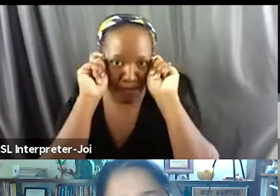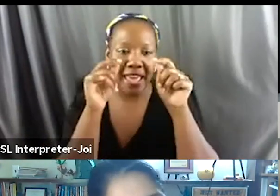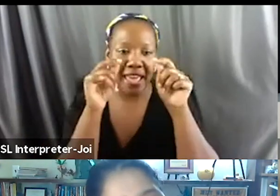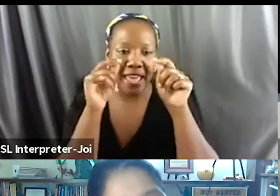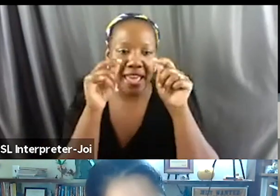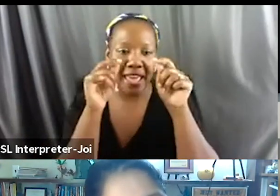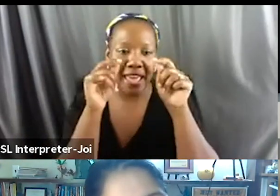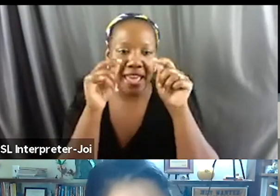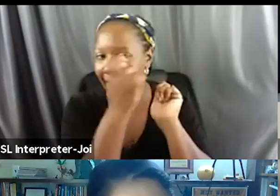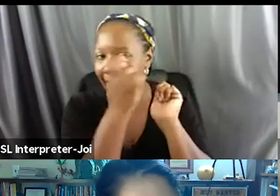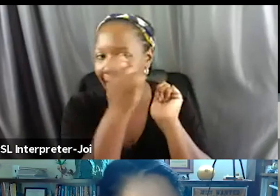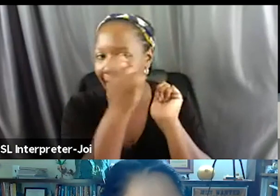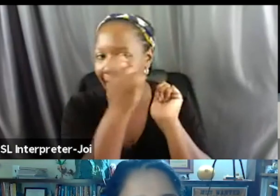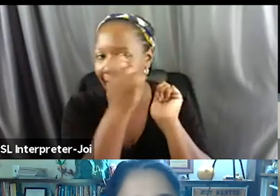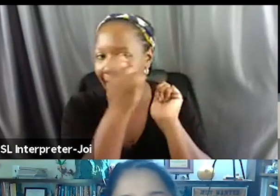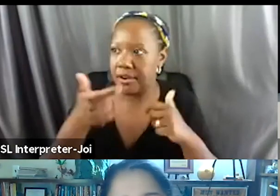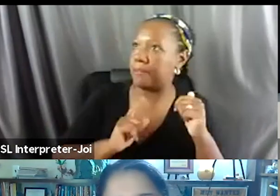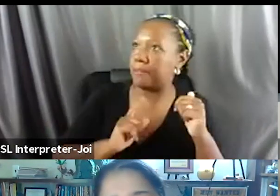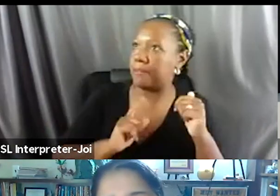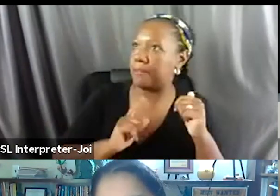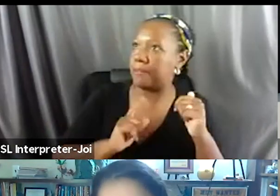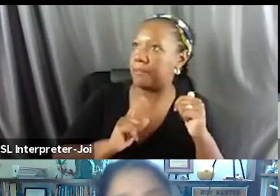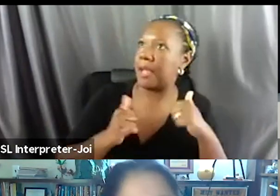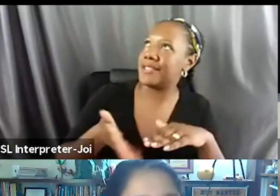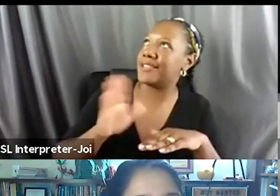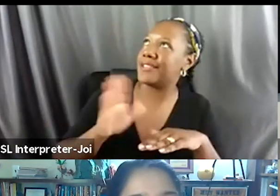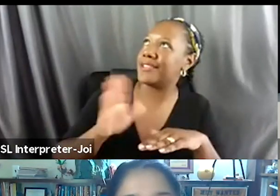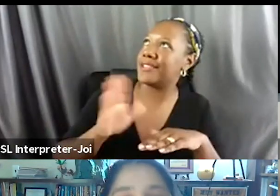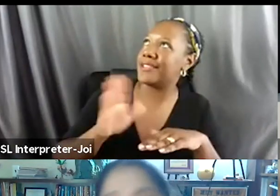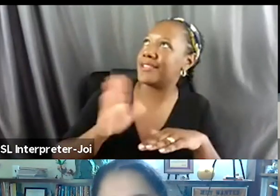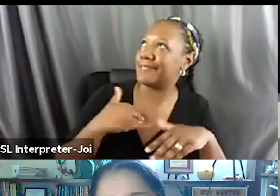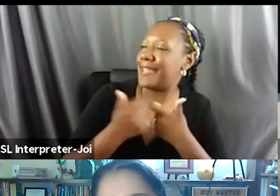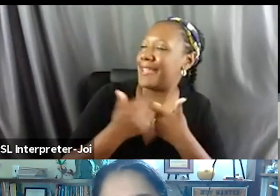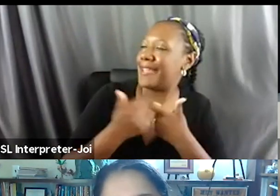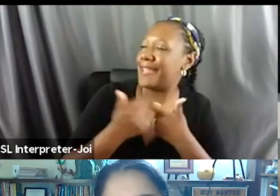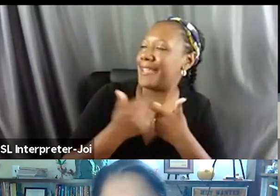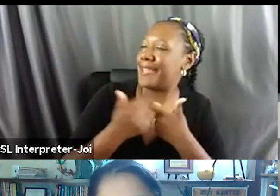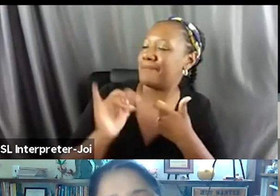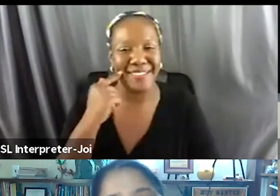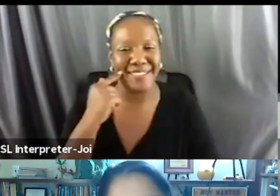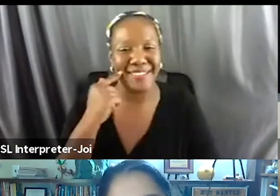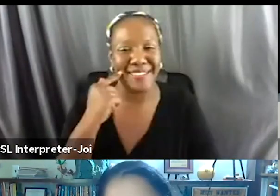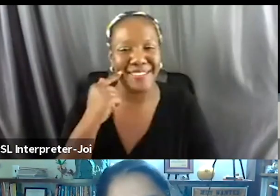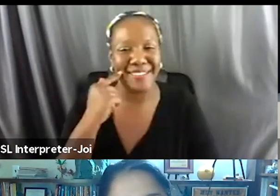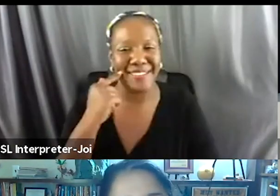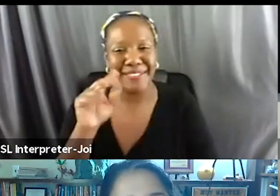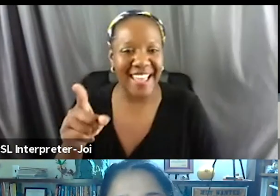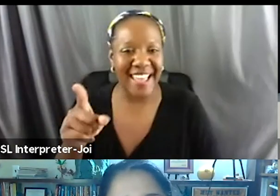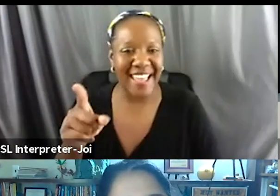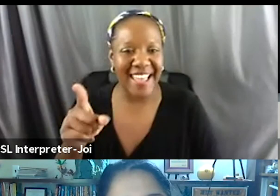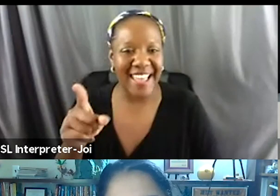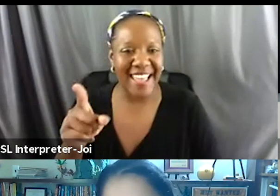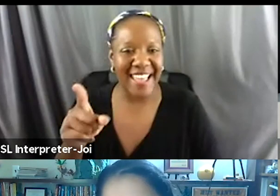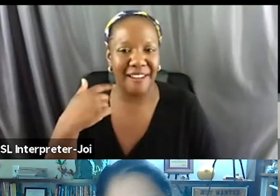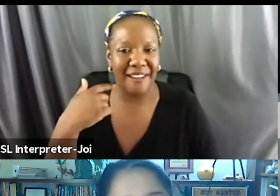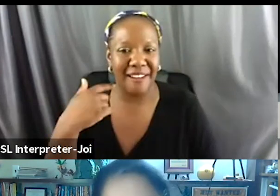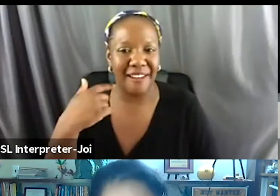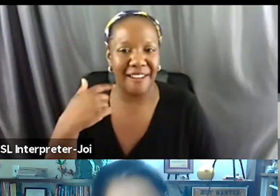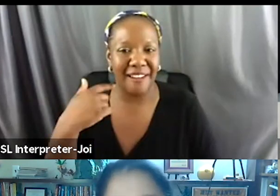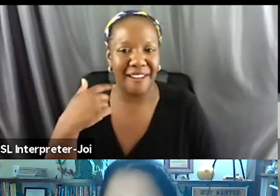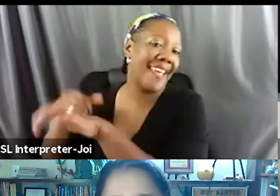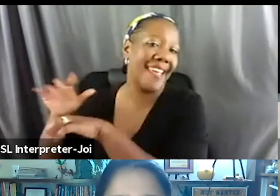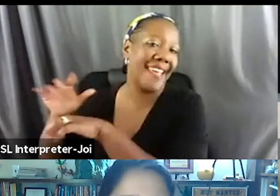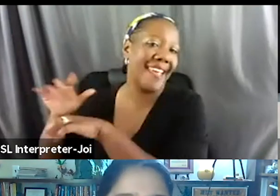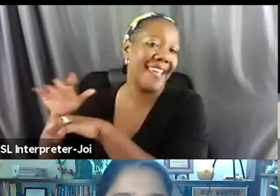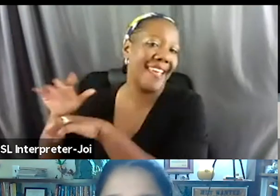up my game a little bit here. And I giggle a little bit about Naya, playing with your partner's hair. It's like it's about